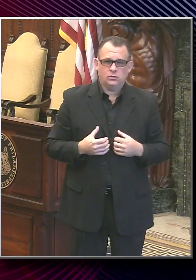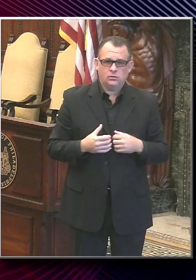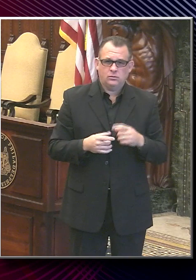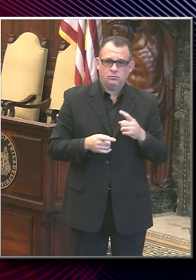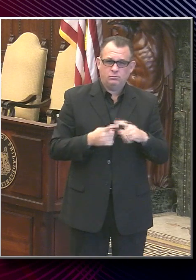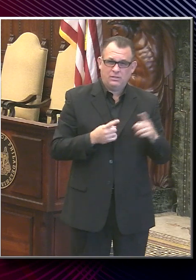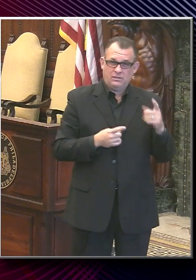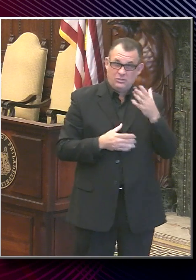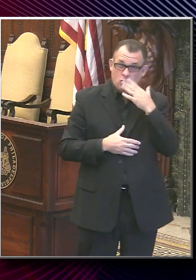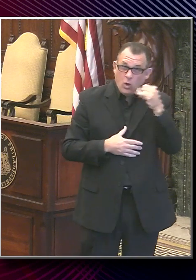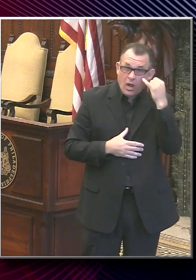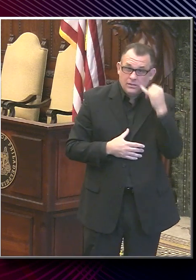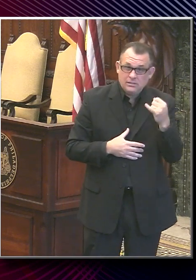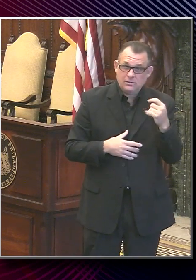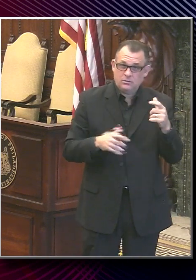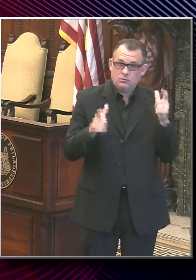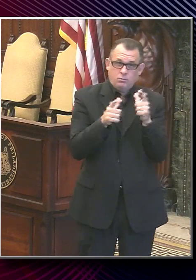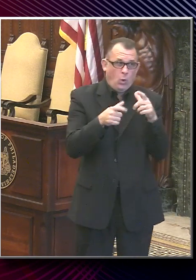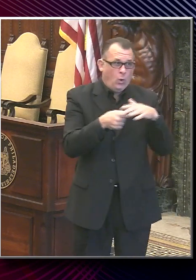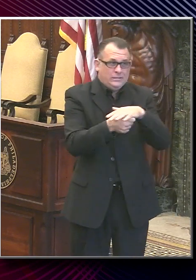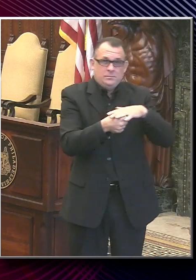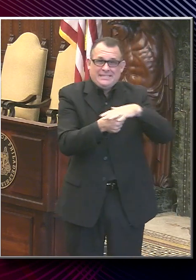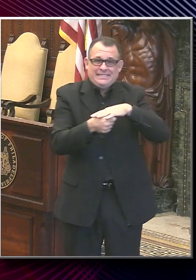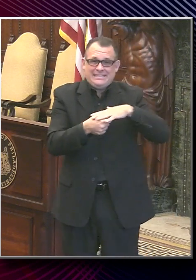being in small spaces.